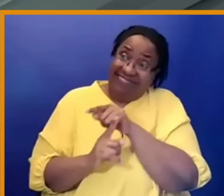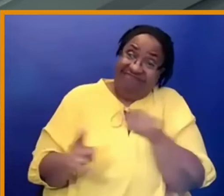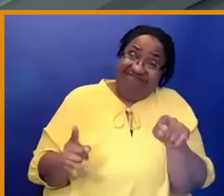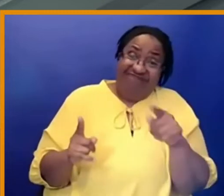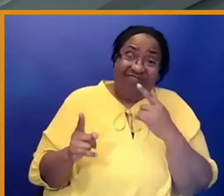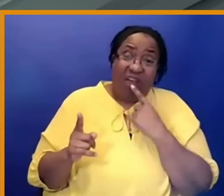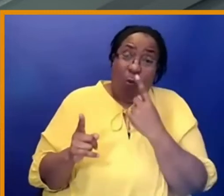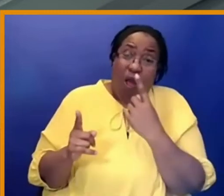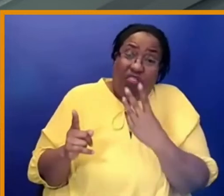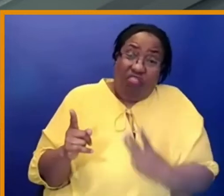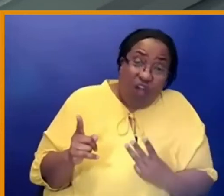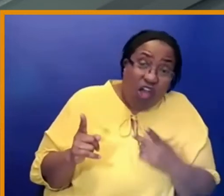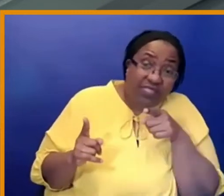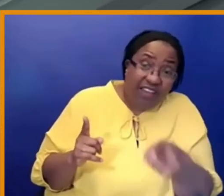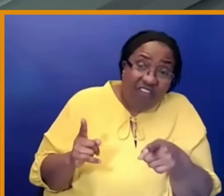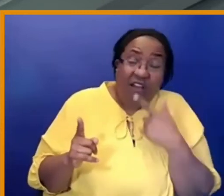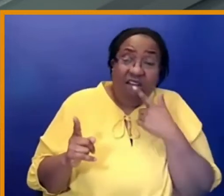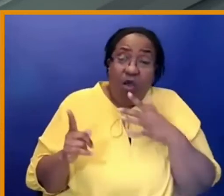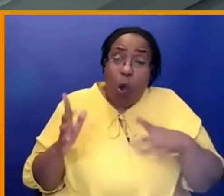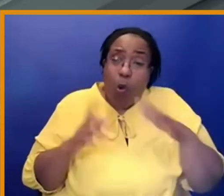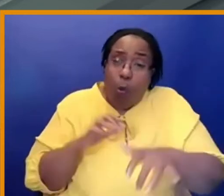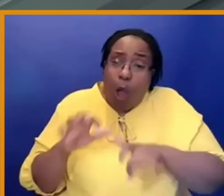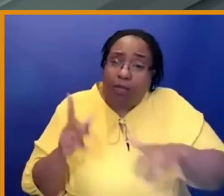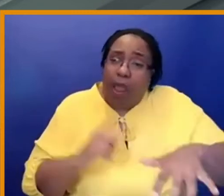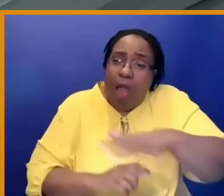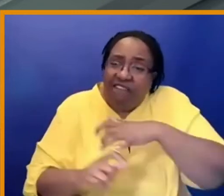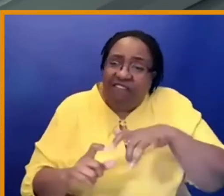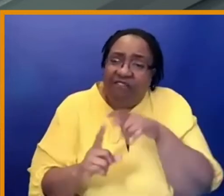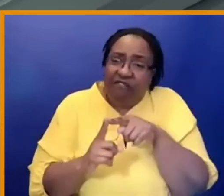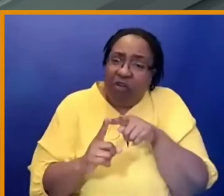sites are in good condition, and it's been that way for over a decade now.